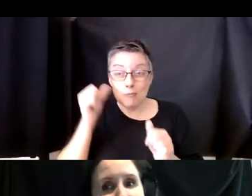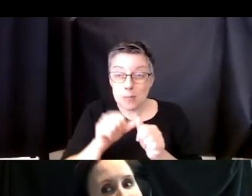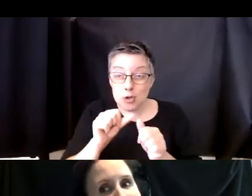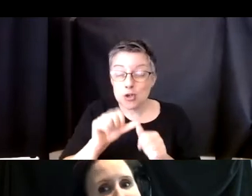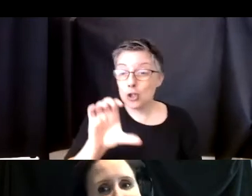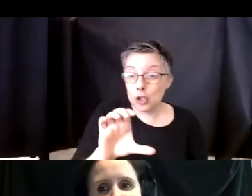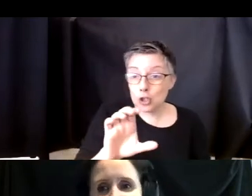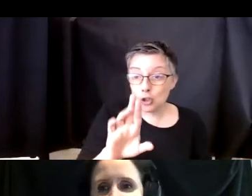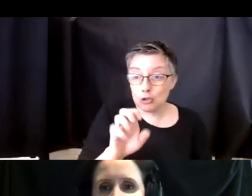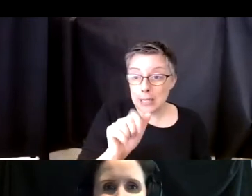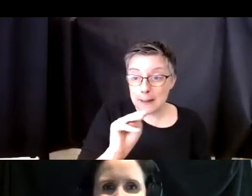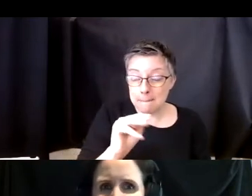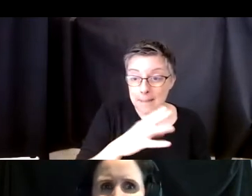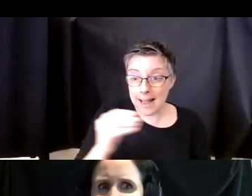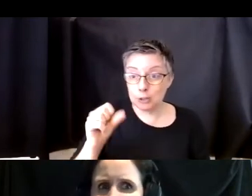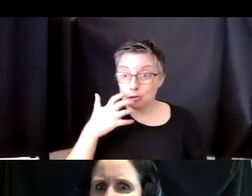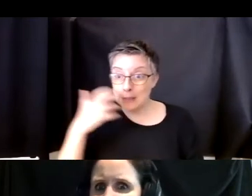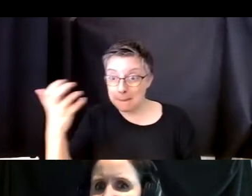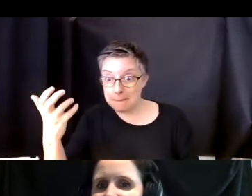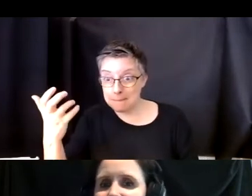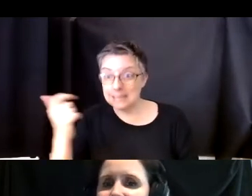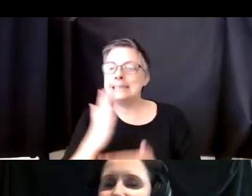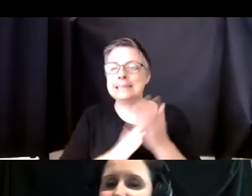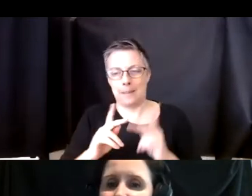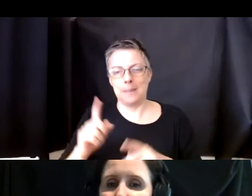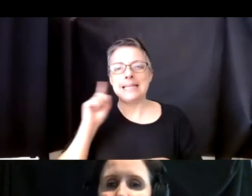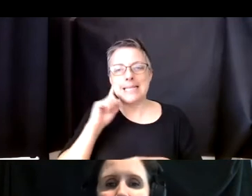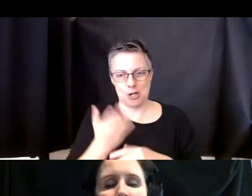and scream, some people hear things differently.